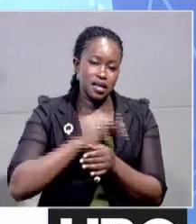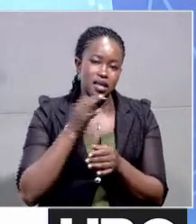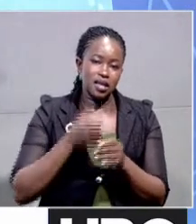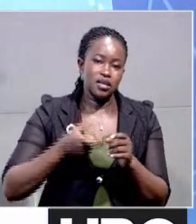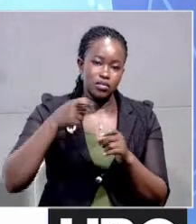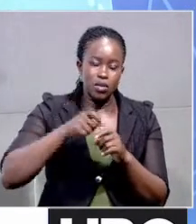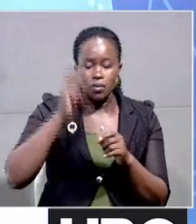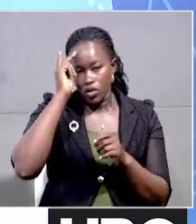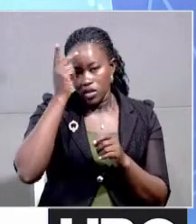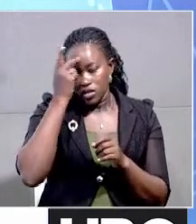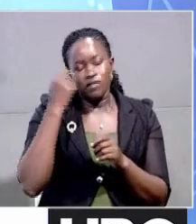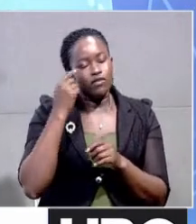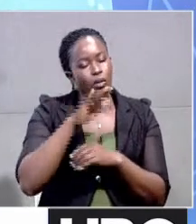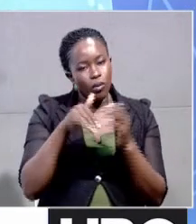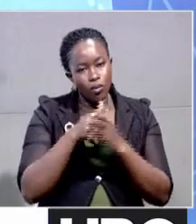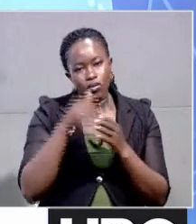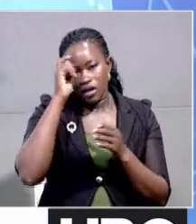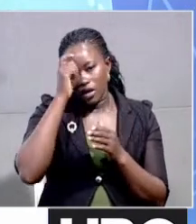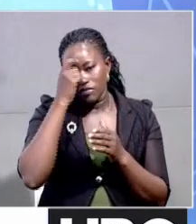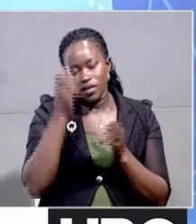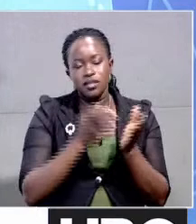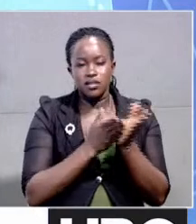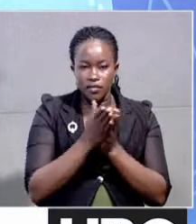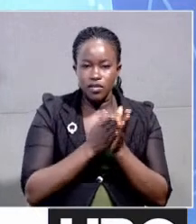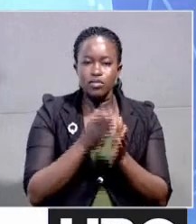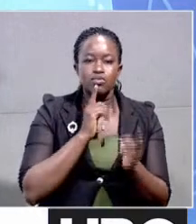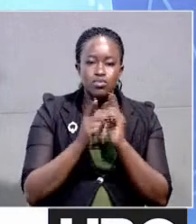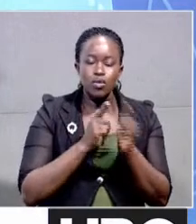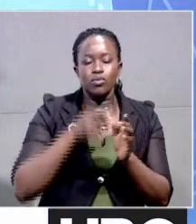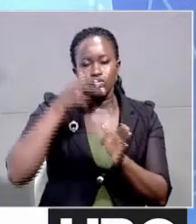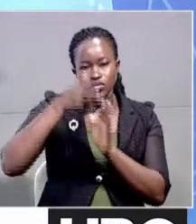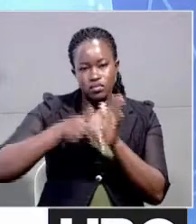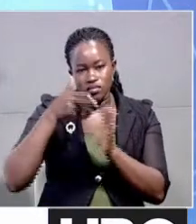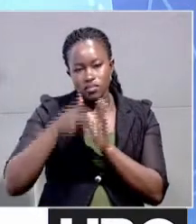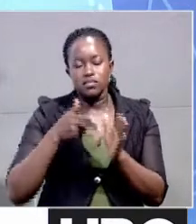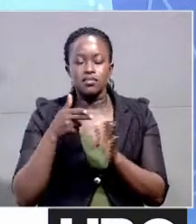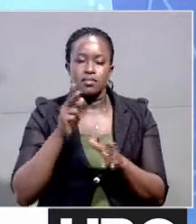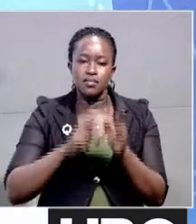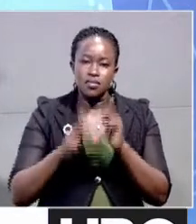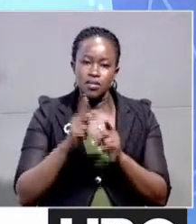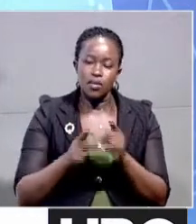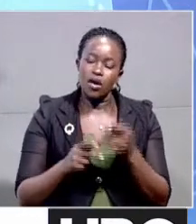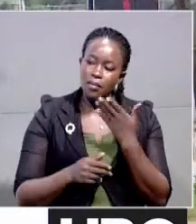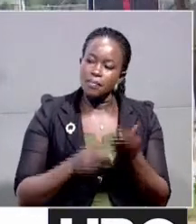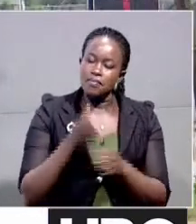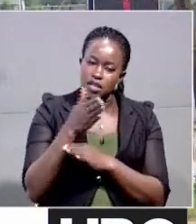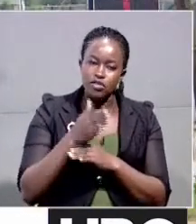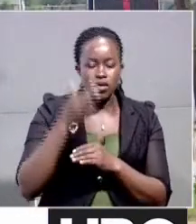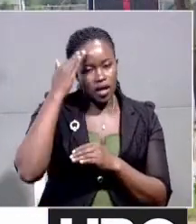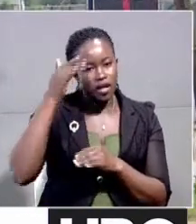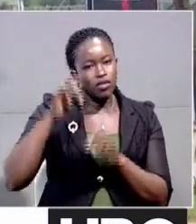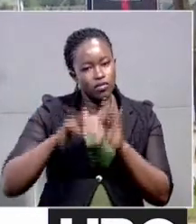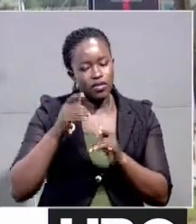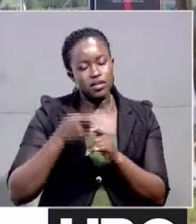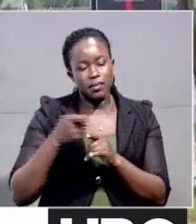public servants. Now, the minister was addressing journalists at the ministry headquarters here in Kampala.